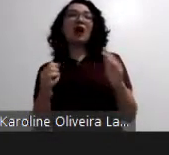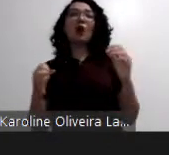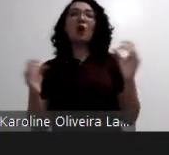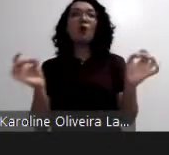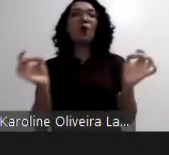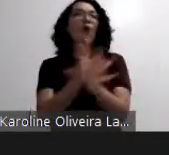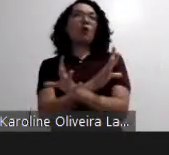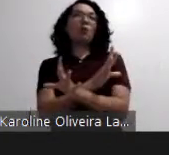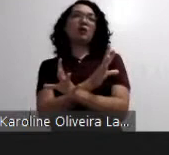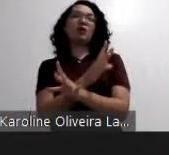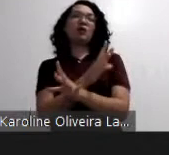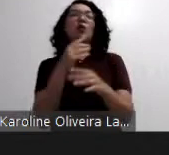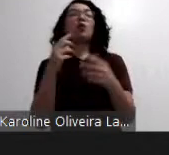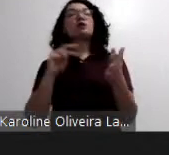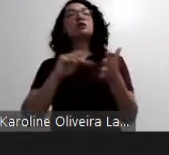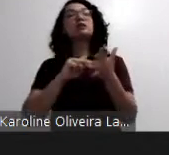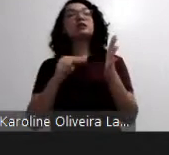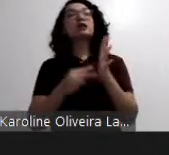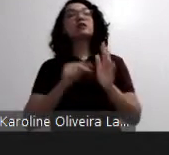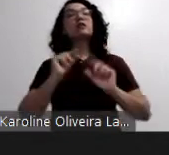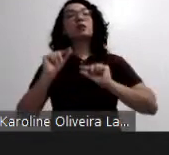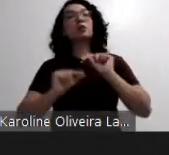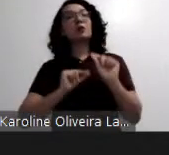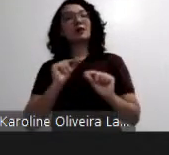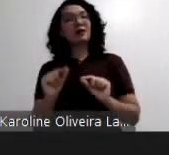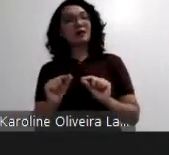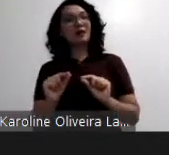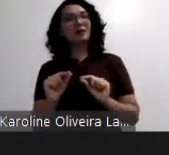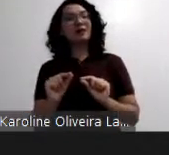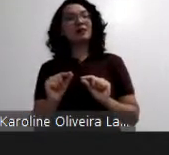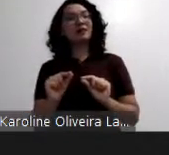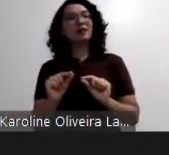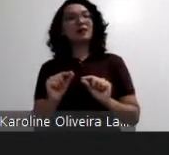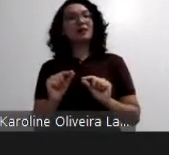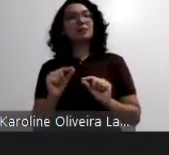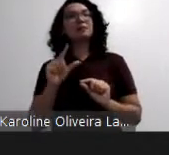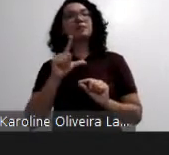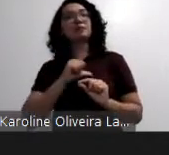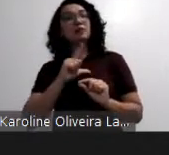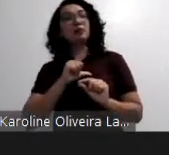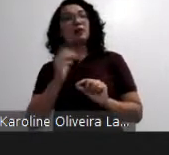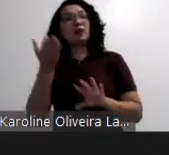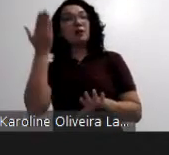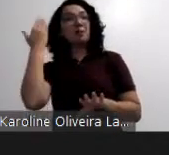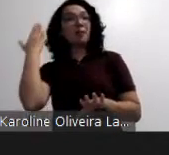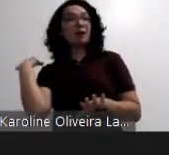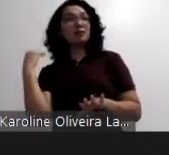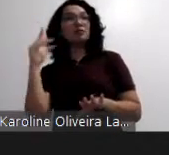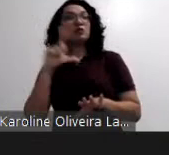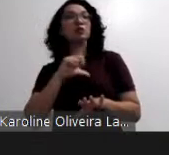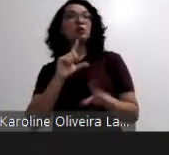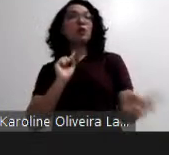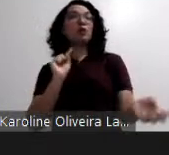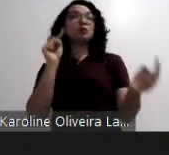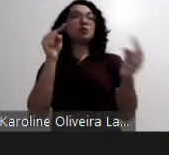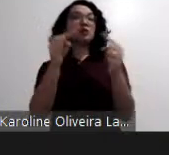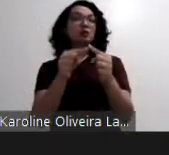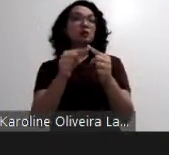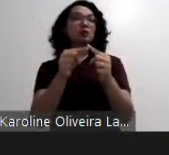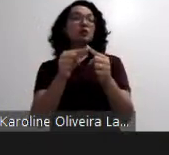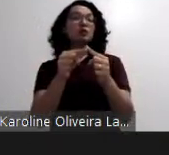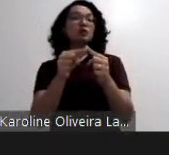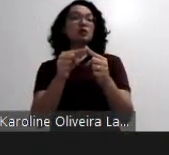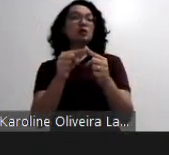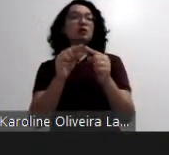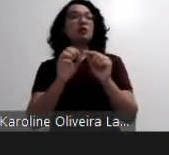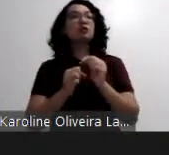city that grew gradually over time became the two driving and very often opposing forces in